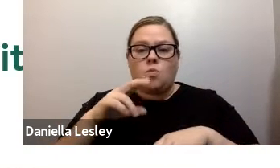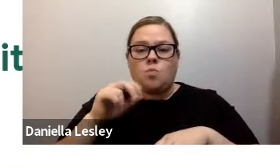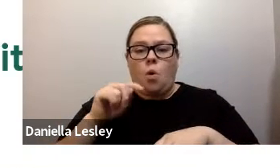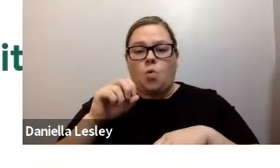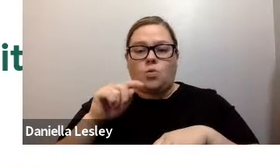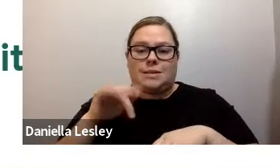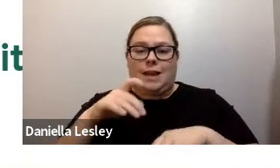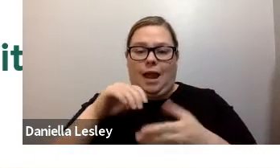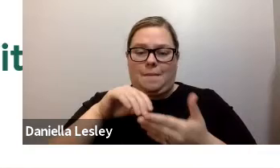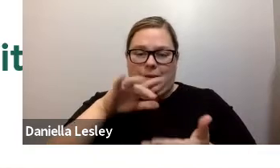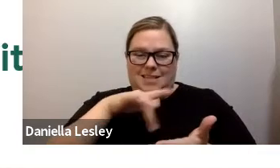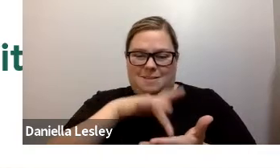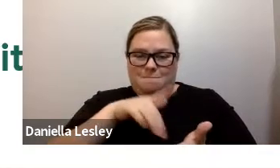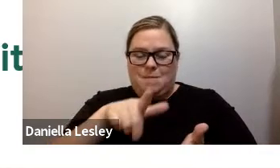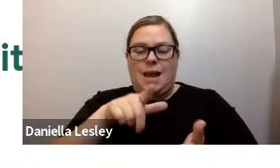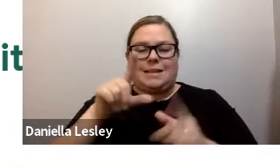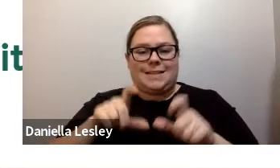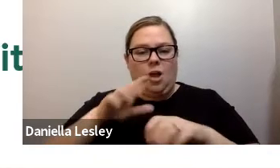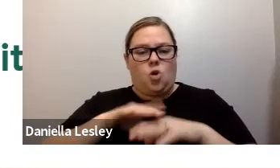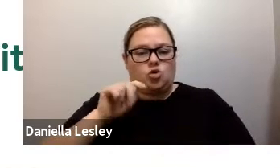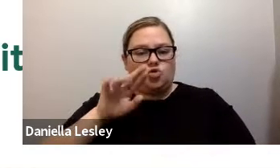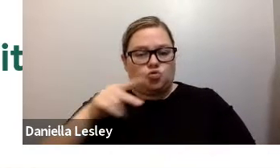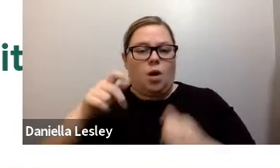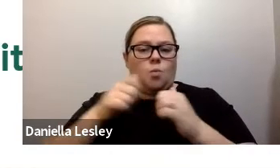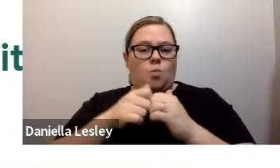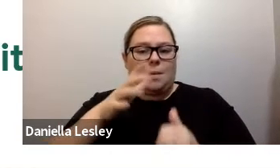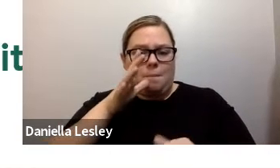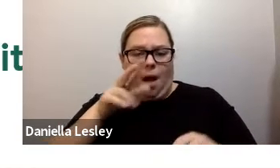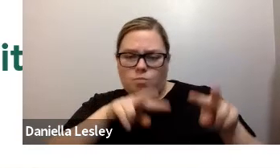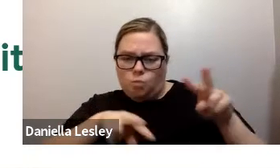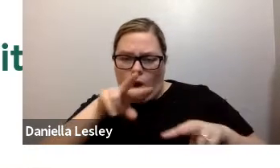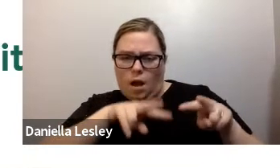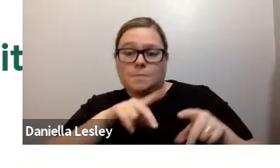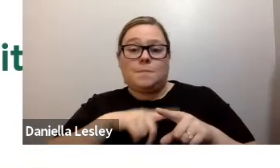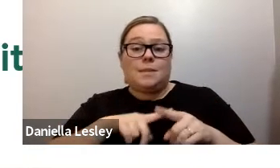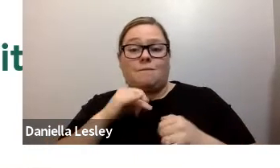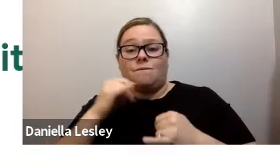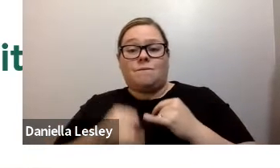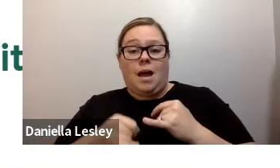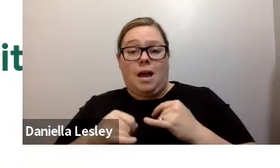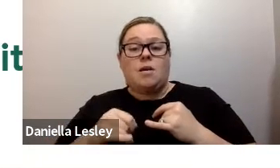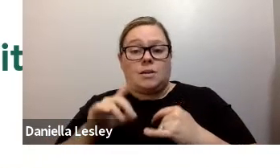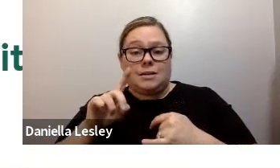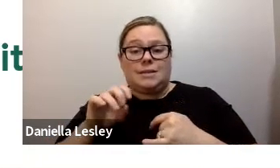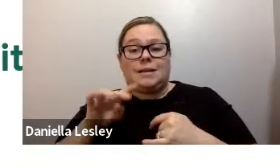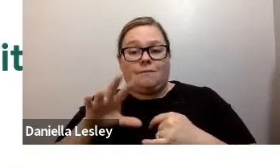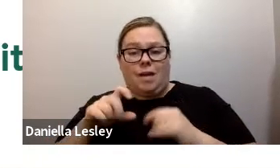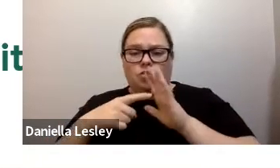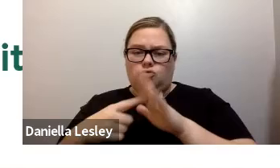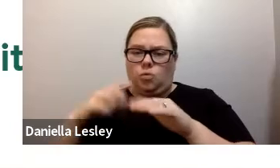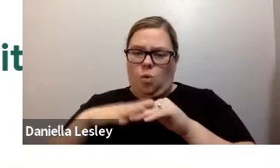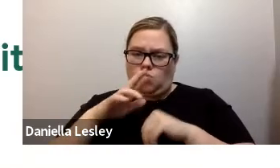center where he was testing it on Trip with his mom's supervision. And then the final device, which is shown on the